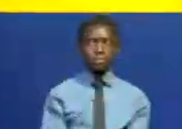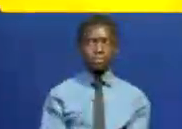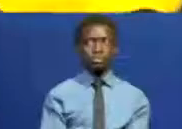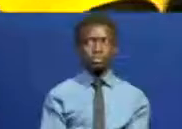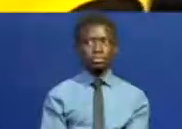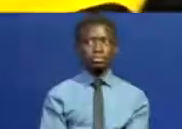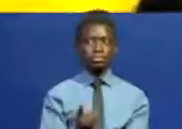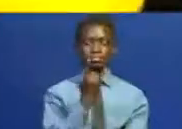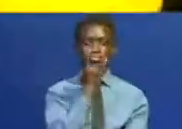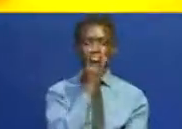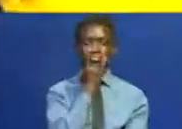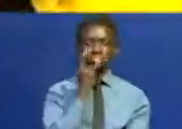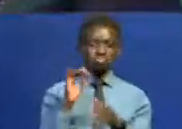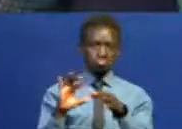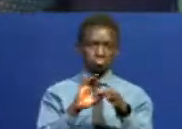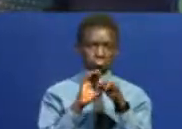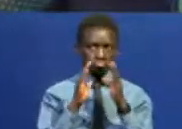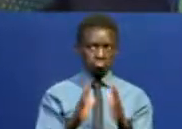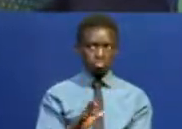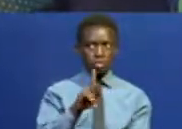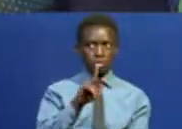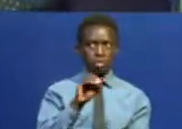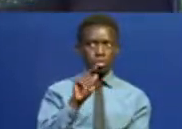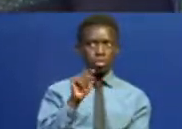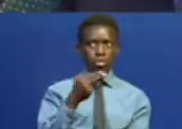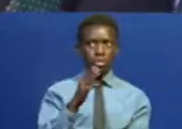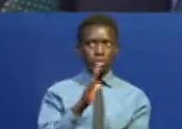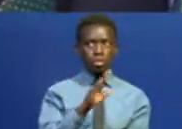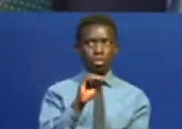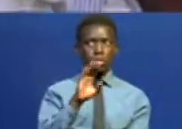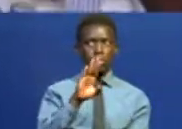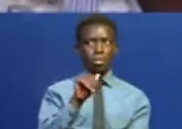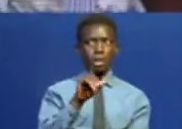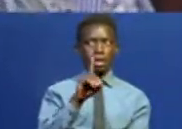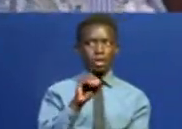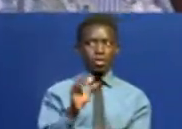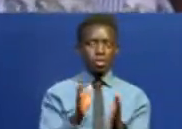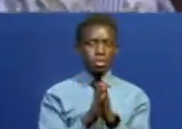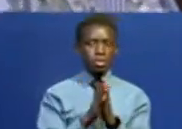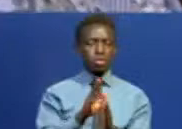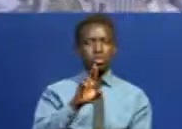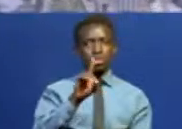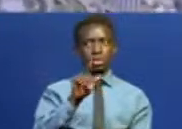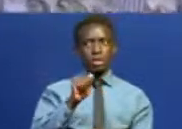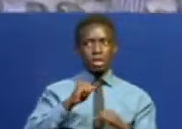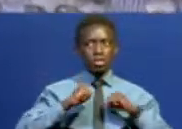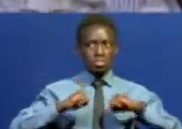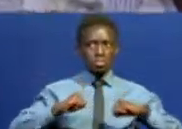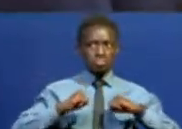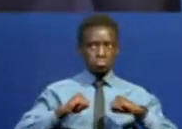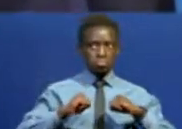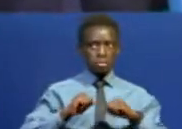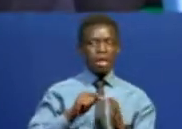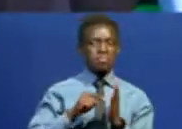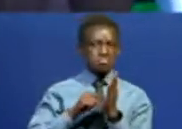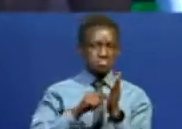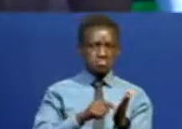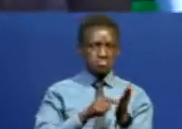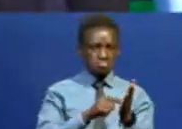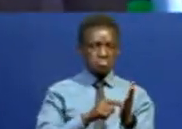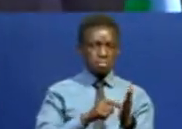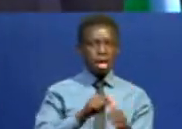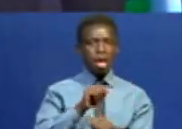Nyanza coordinator Okotho Bado, accompanied by UDA party officials from the headquarters, emphasized the importance of